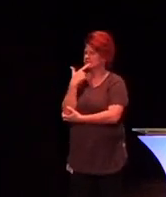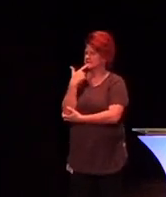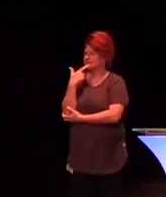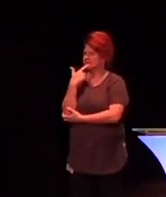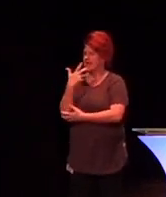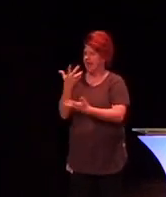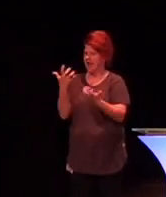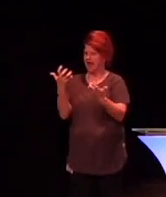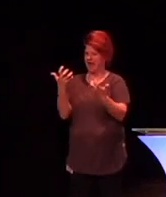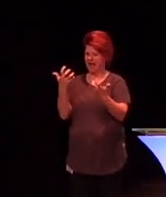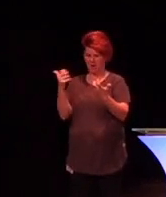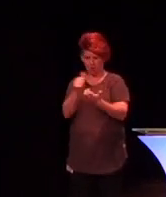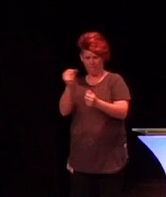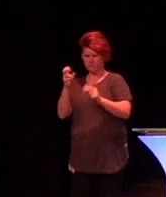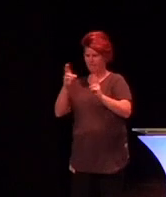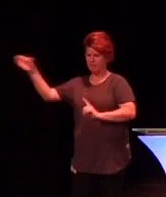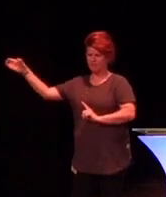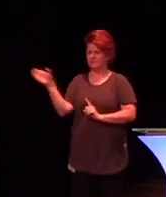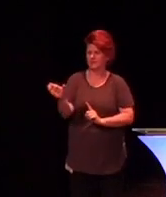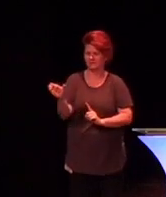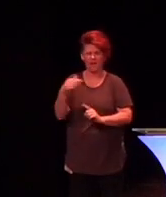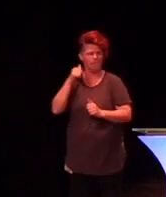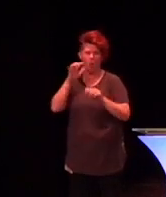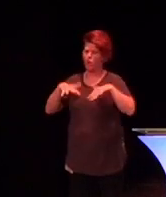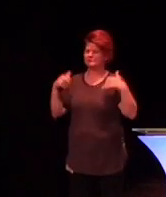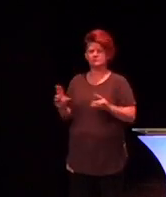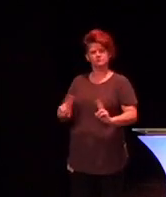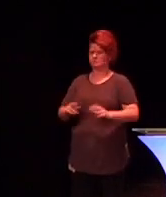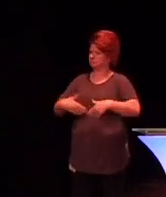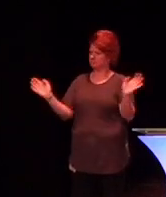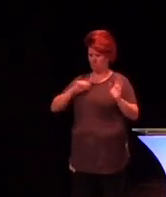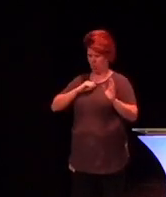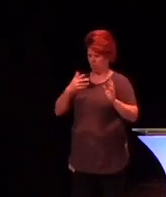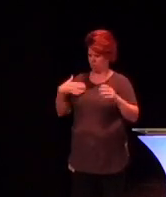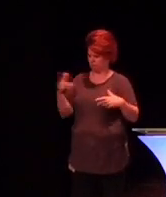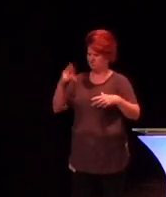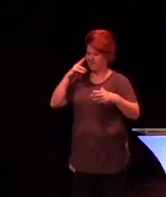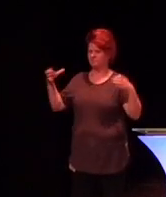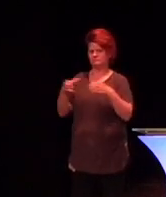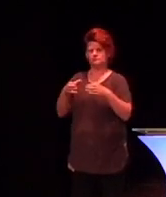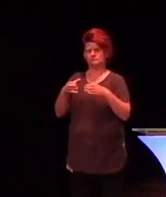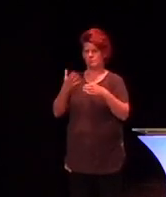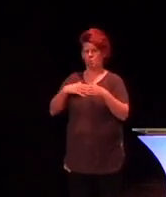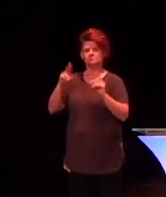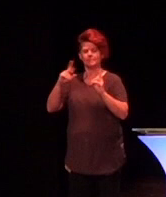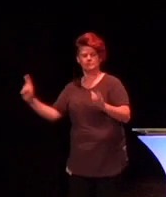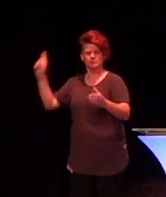today. We had some discussions about should it be interpreted, you know, because obviously we want to make sure the audience can